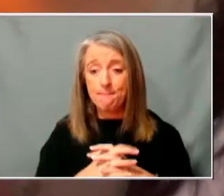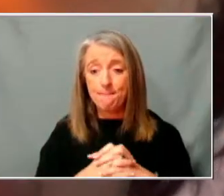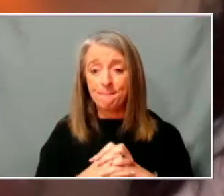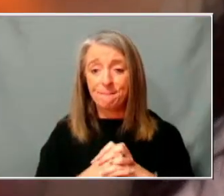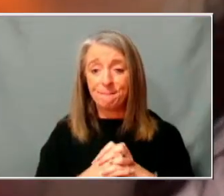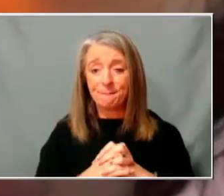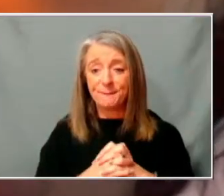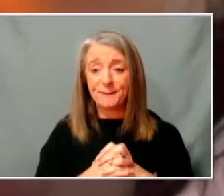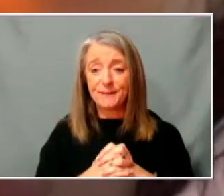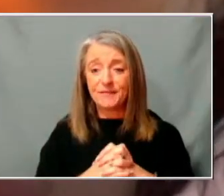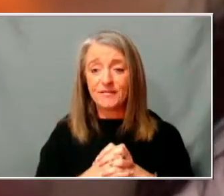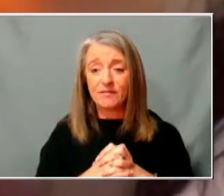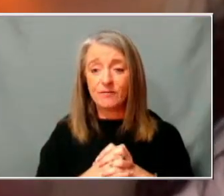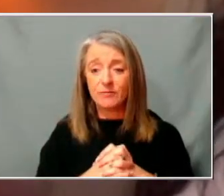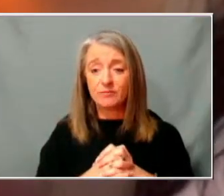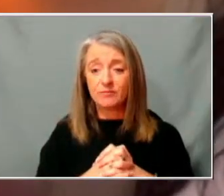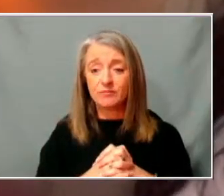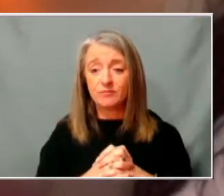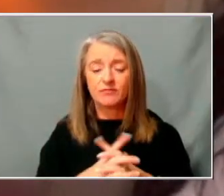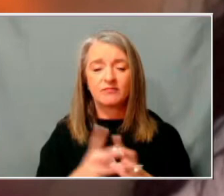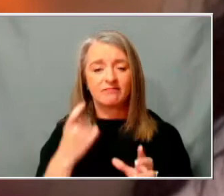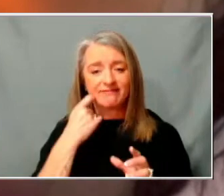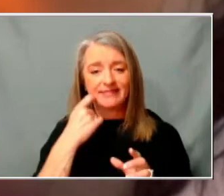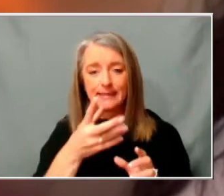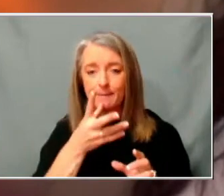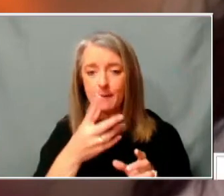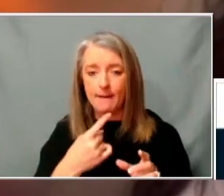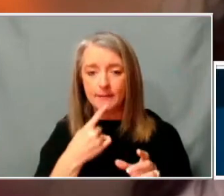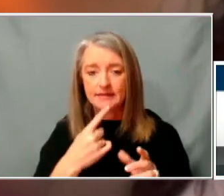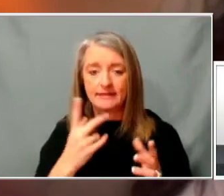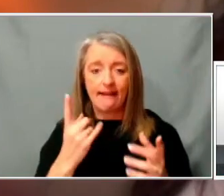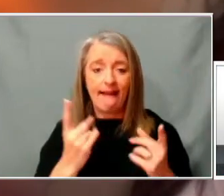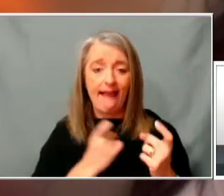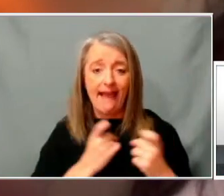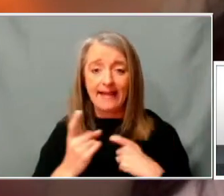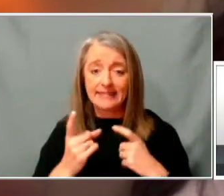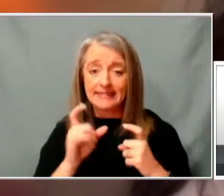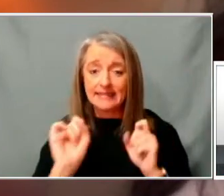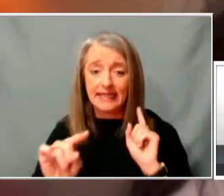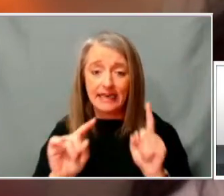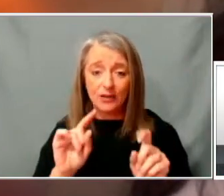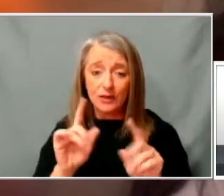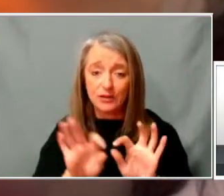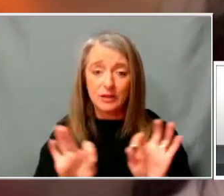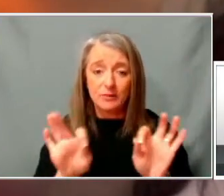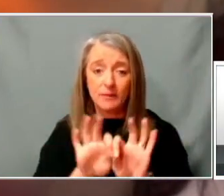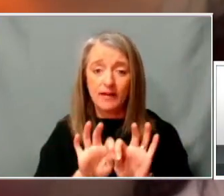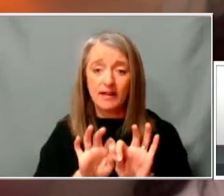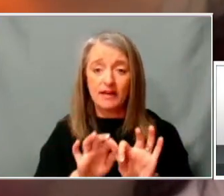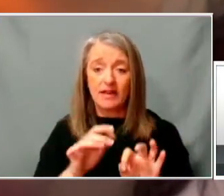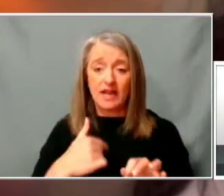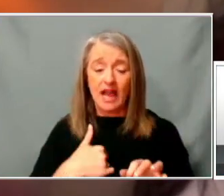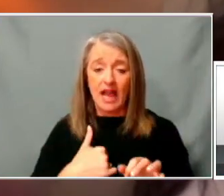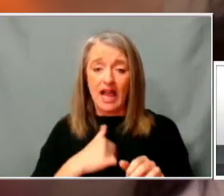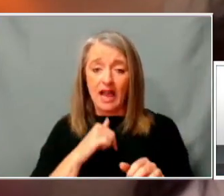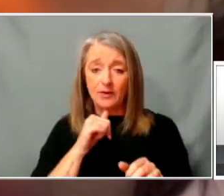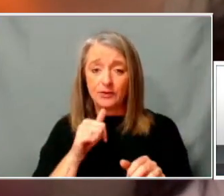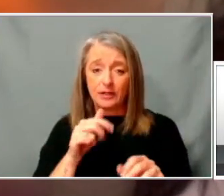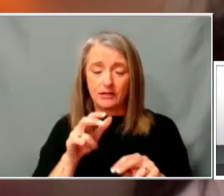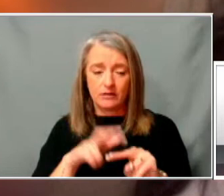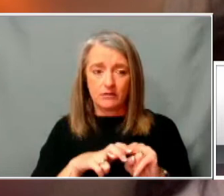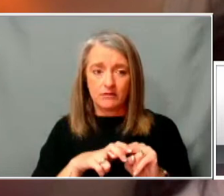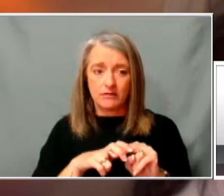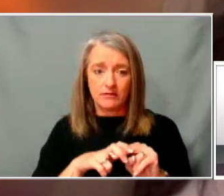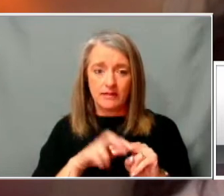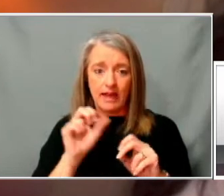Yeah, basically just piggybacking off what my mom said, really just asking questions. Because, I mean, I know I wasn't the person to sit there and just